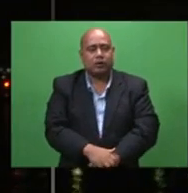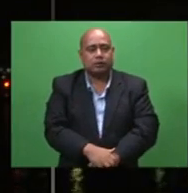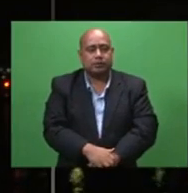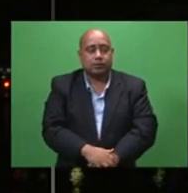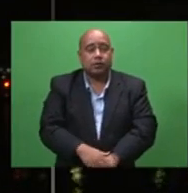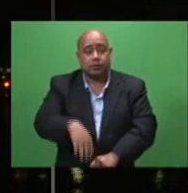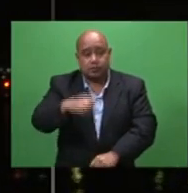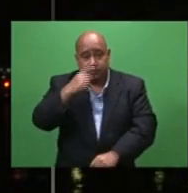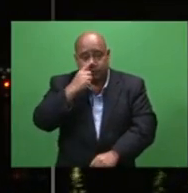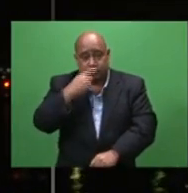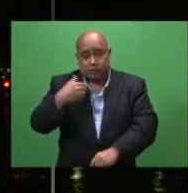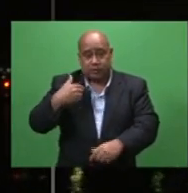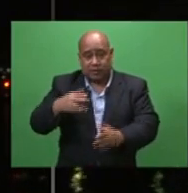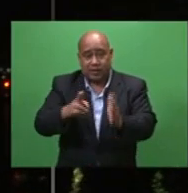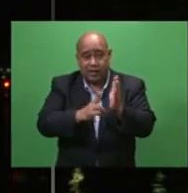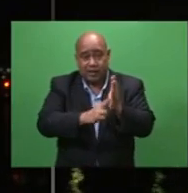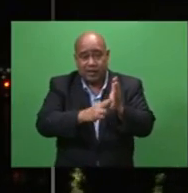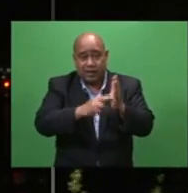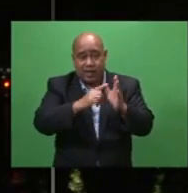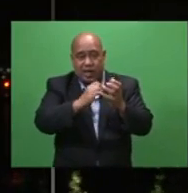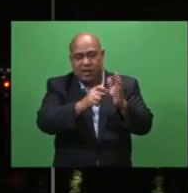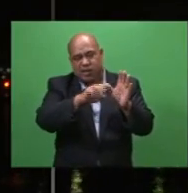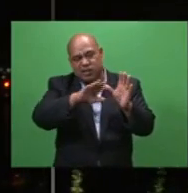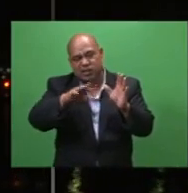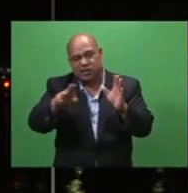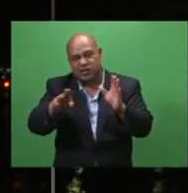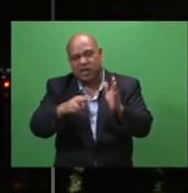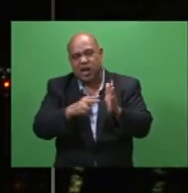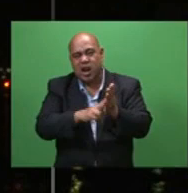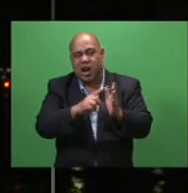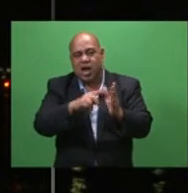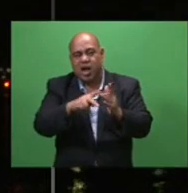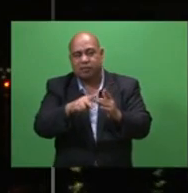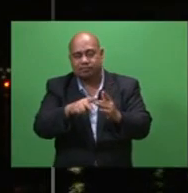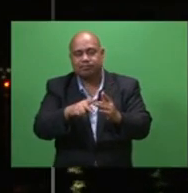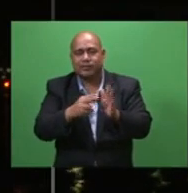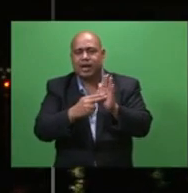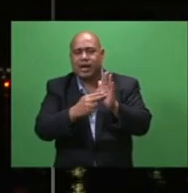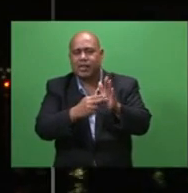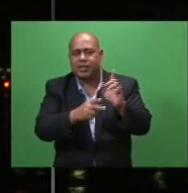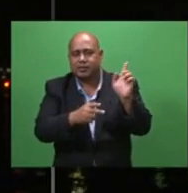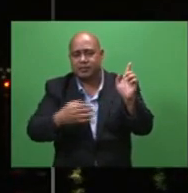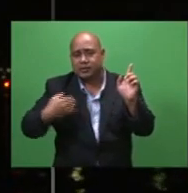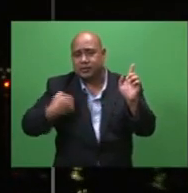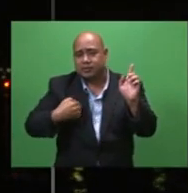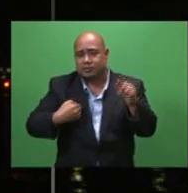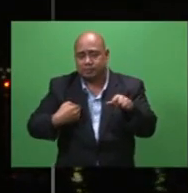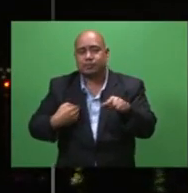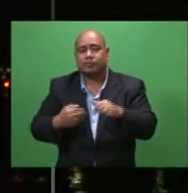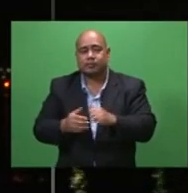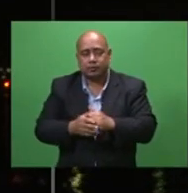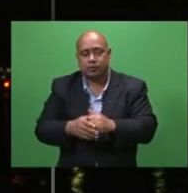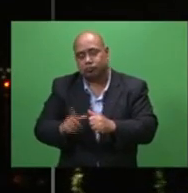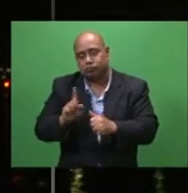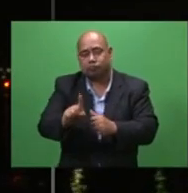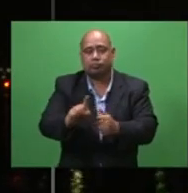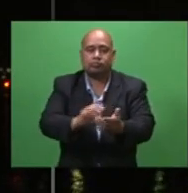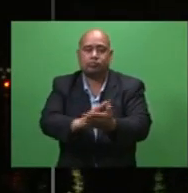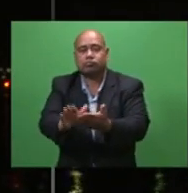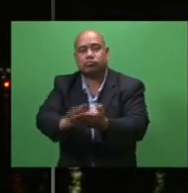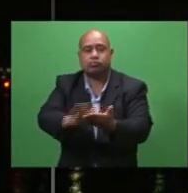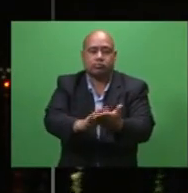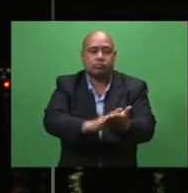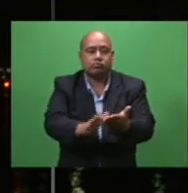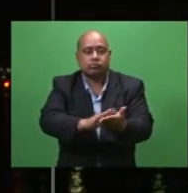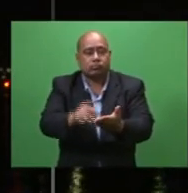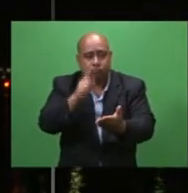and Nandi were directed by the Ministry of Health last week to clean up their village. This follows 6 confirmed cases of